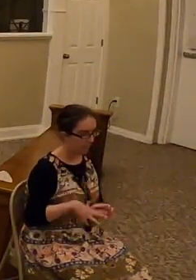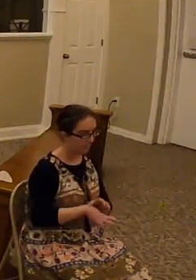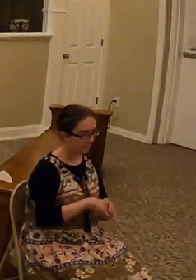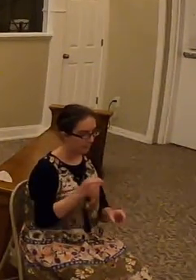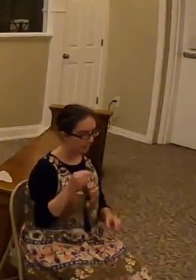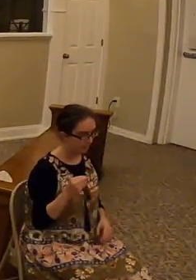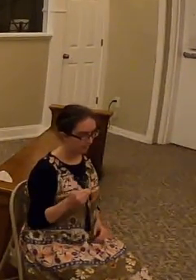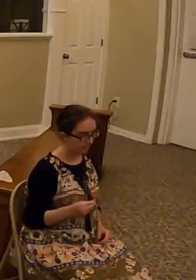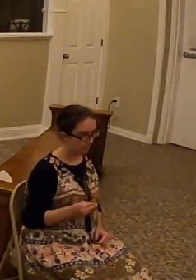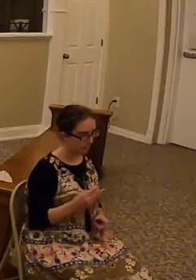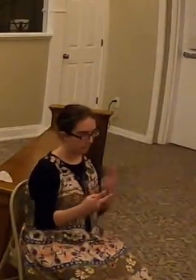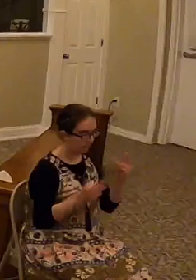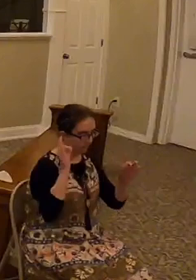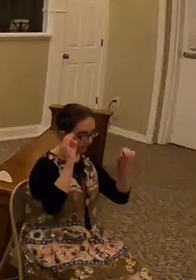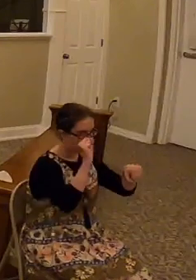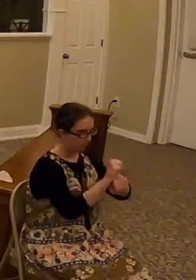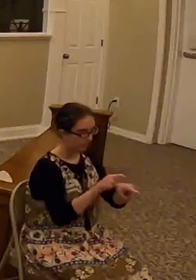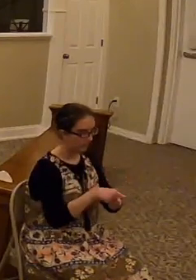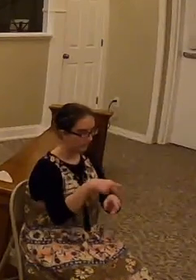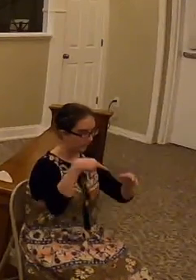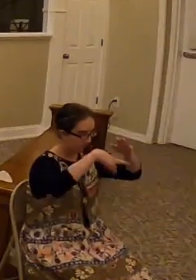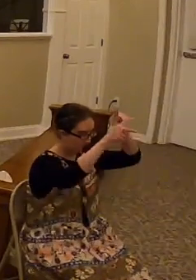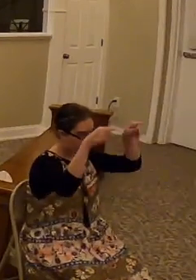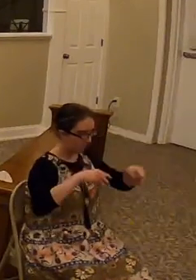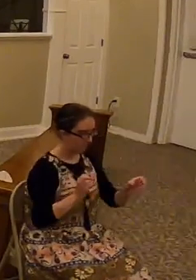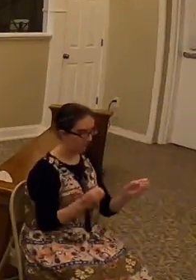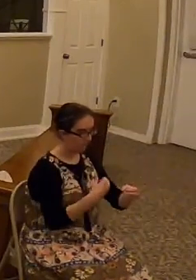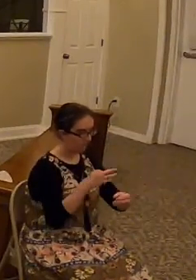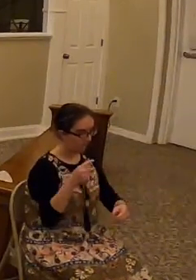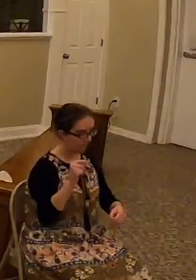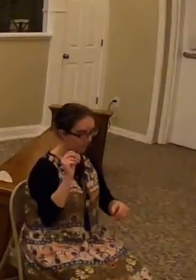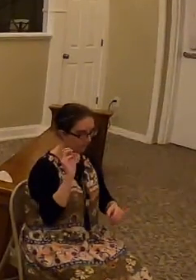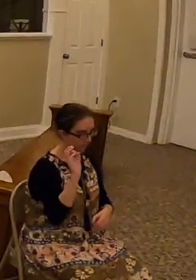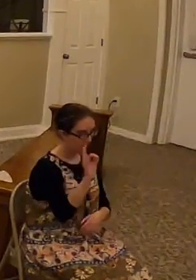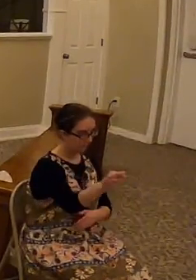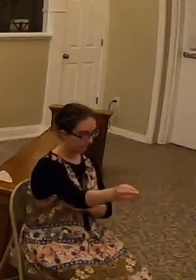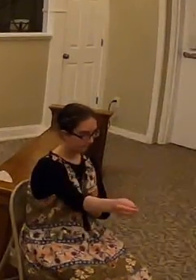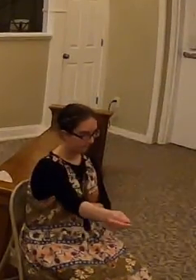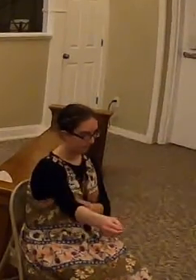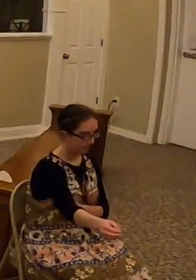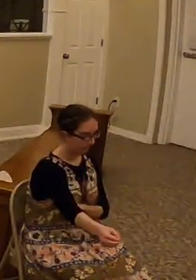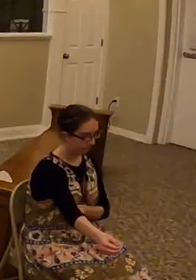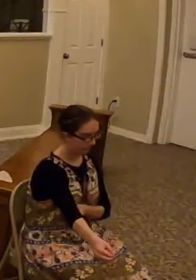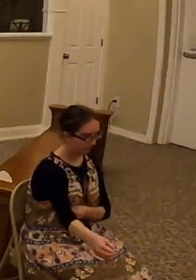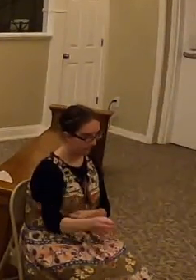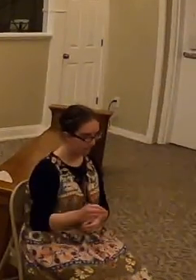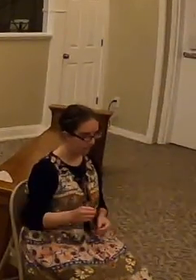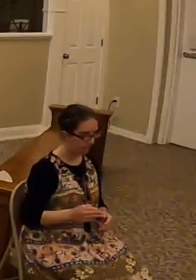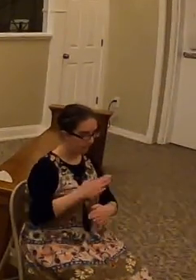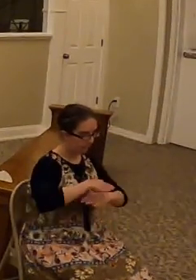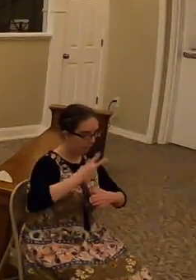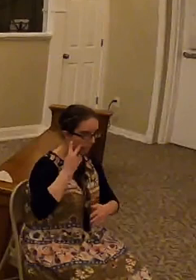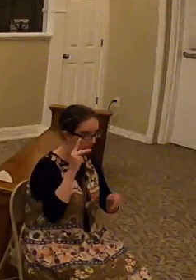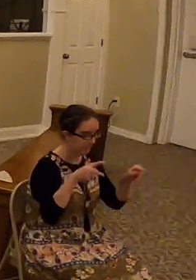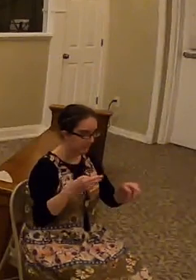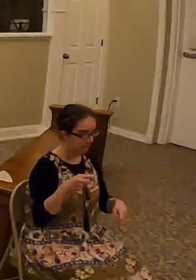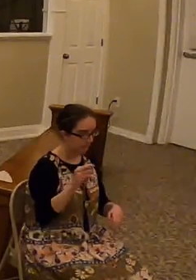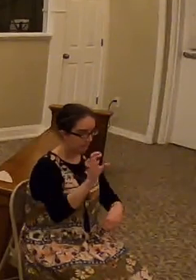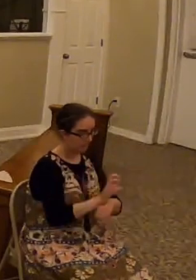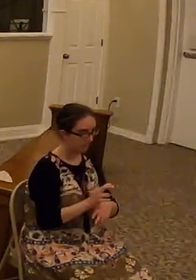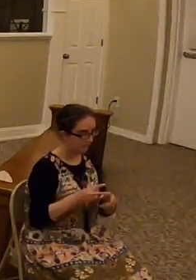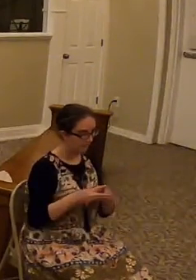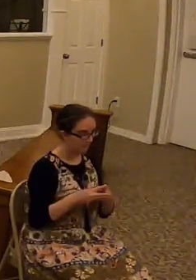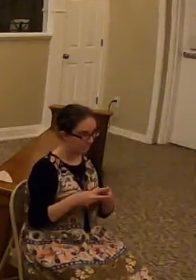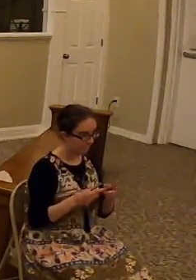out. Evangelist works like a prophet. Amen. The office of the pastor, let me go there. Office of the pastor or overseer of the church is